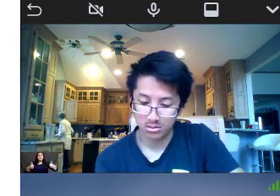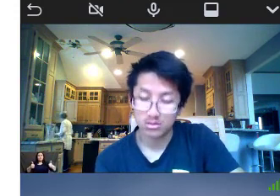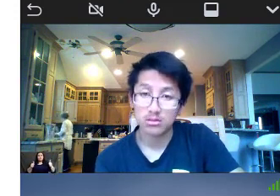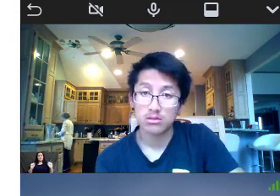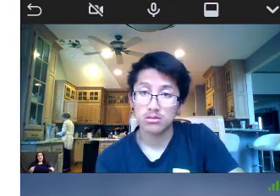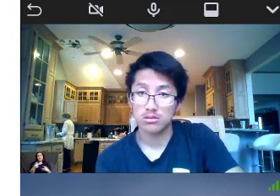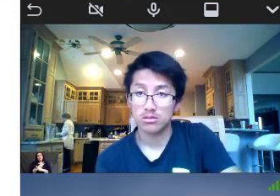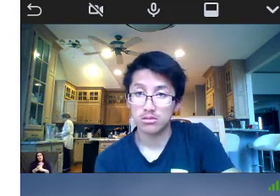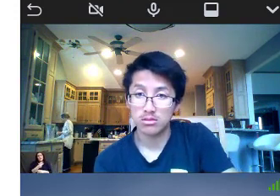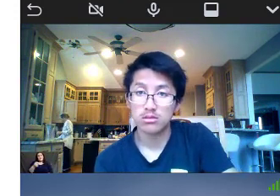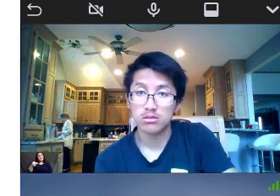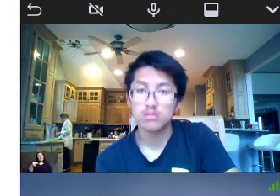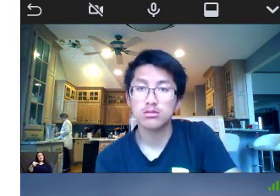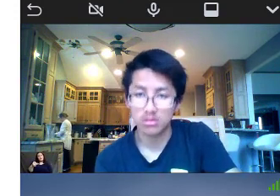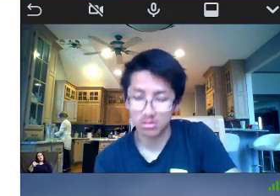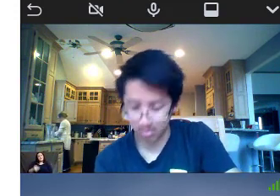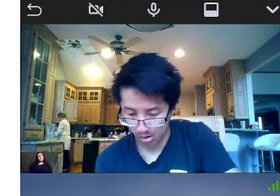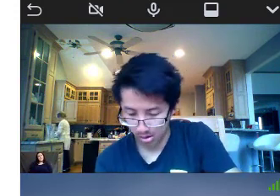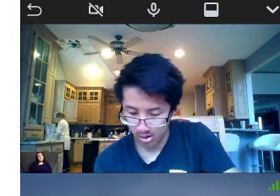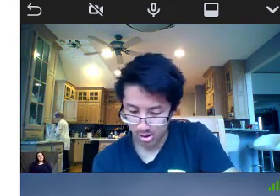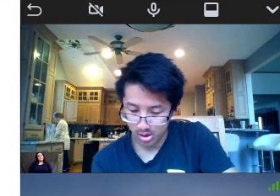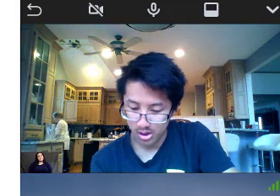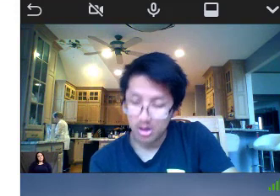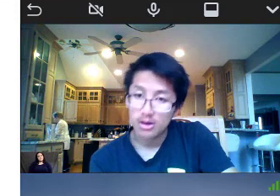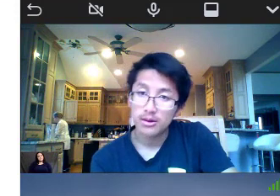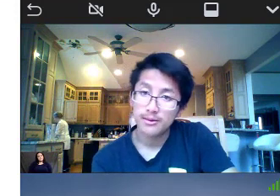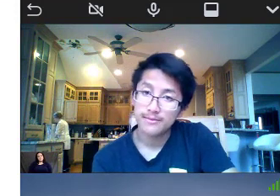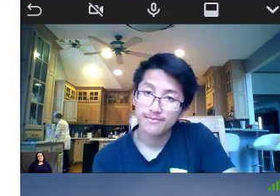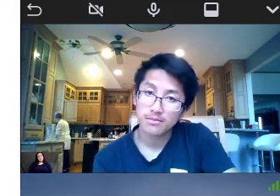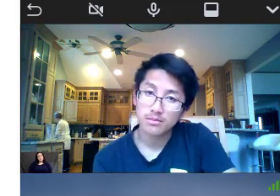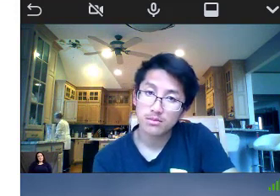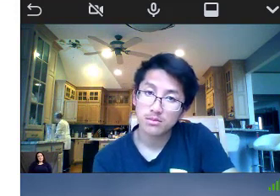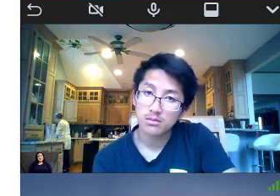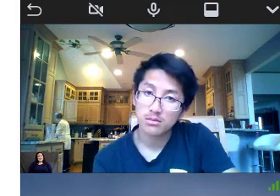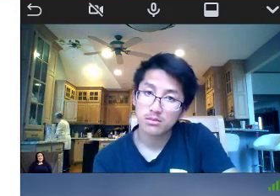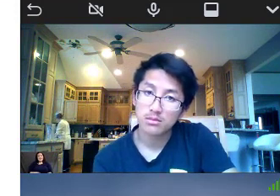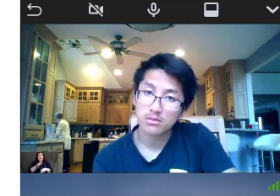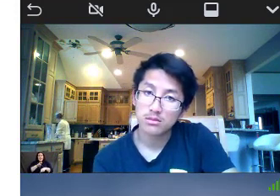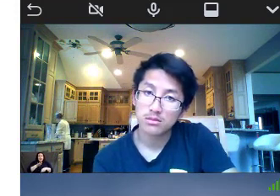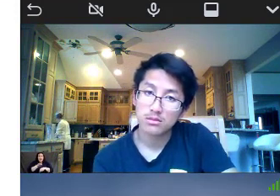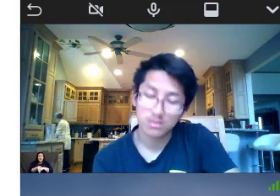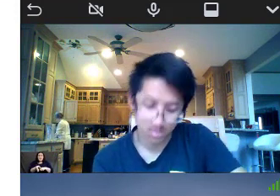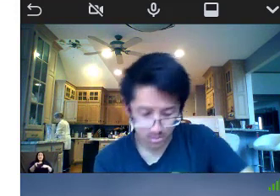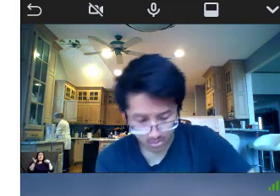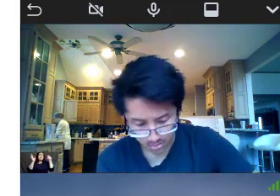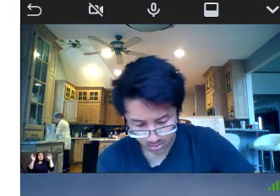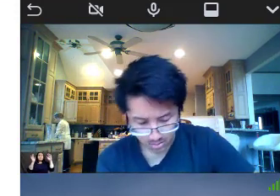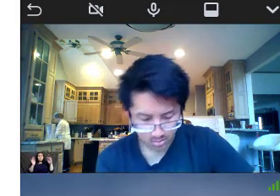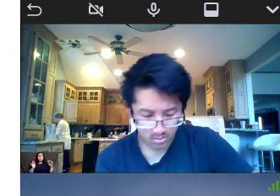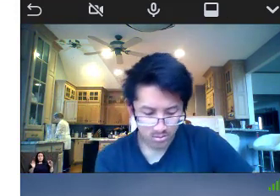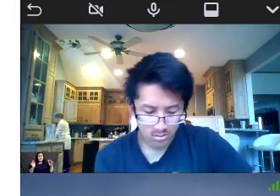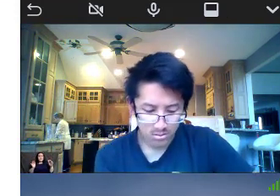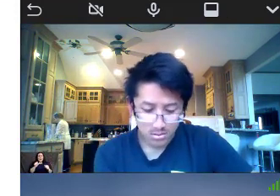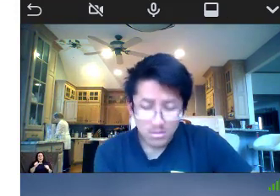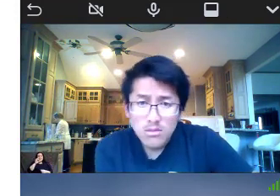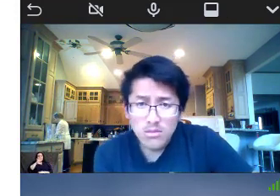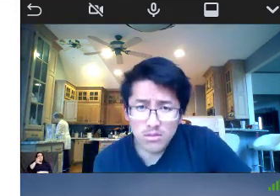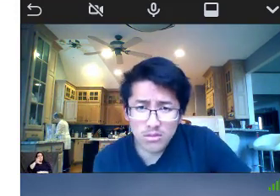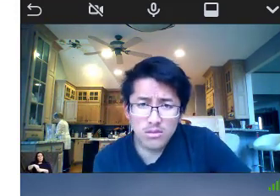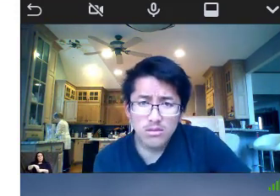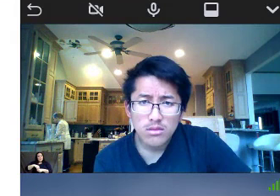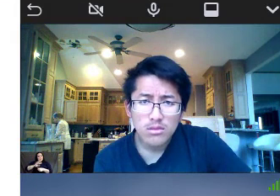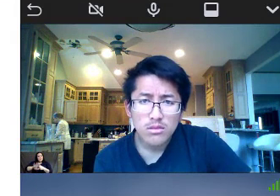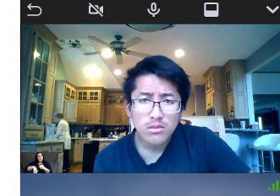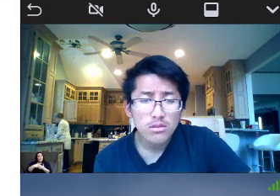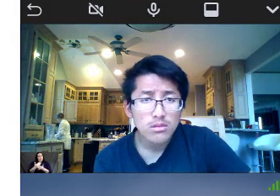The problem is, when I've done this, I didn't collapse all the variables. So there's still a whole bunch of stuff that